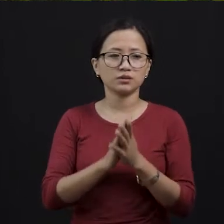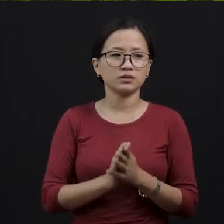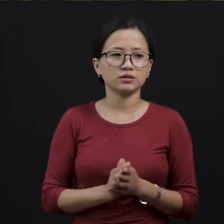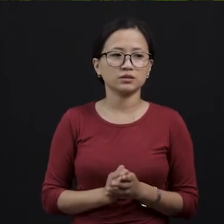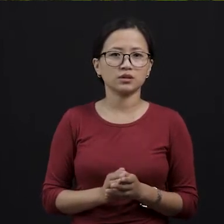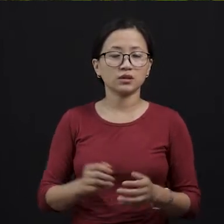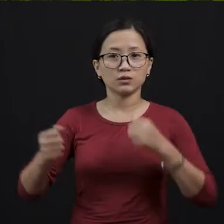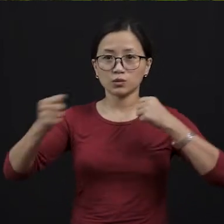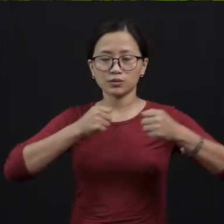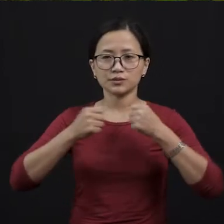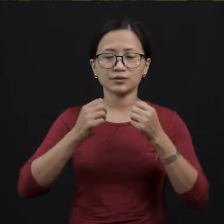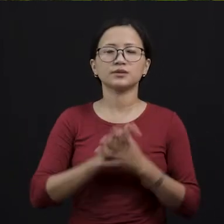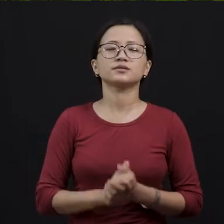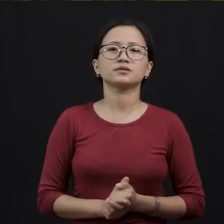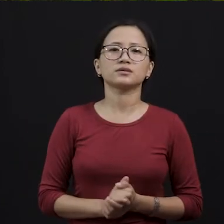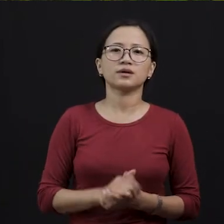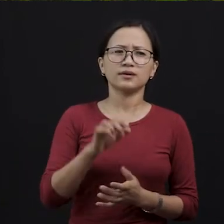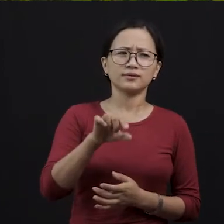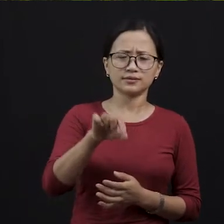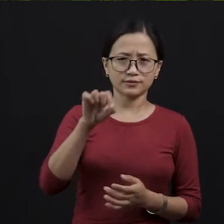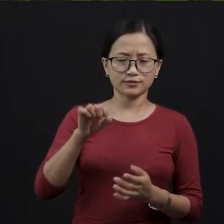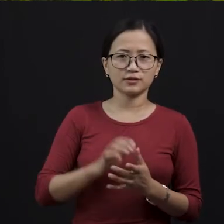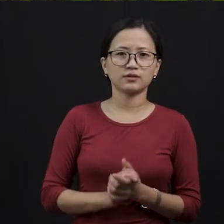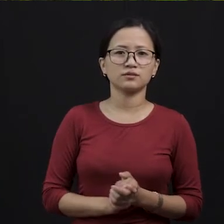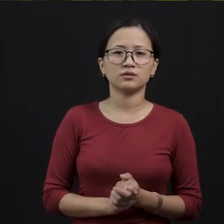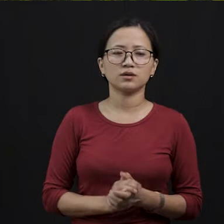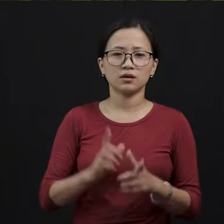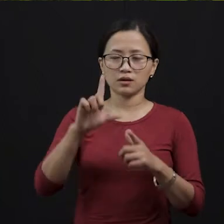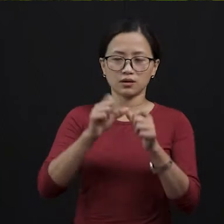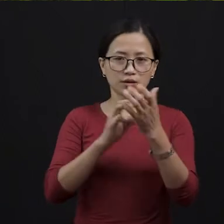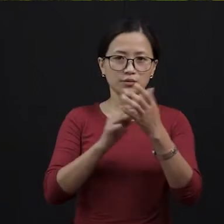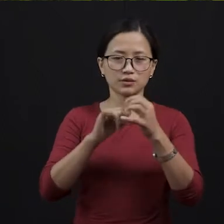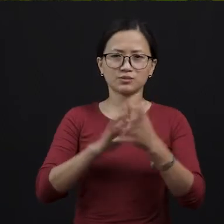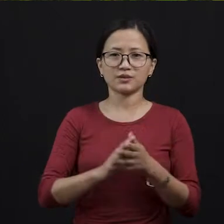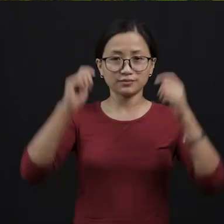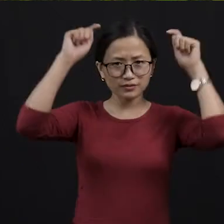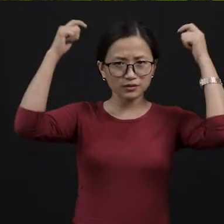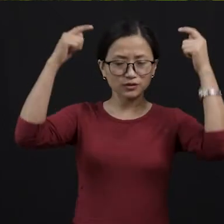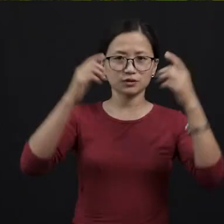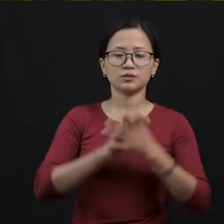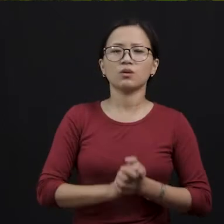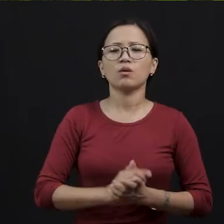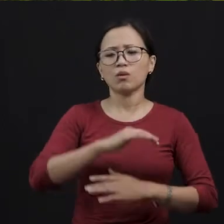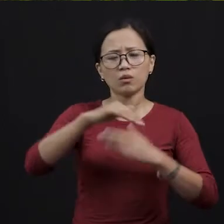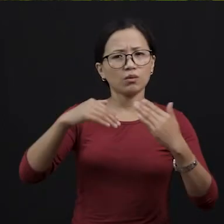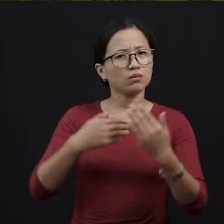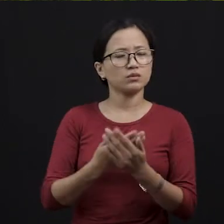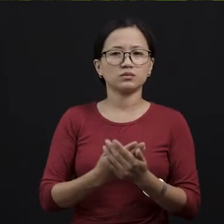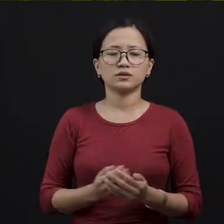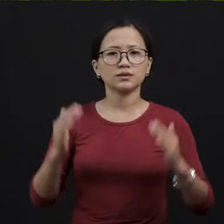okay, gorillas, and then you will find the llamas, sheep. See, all those